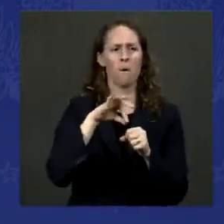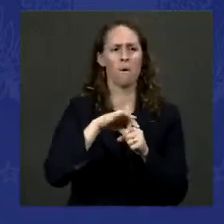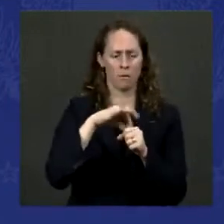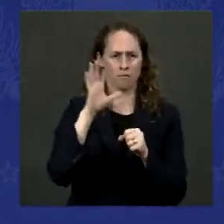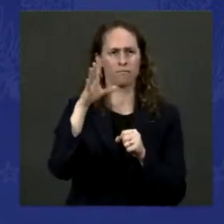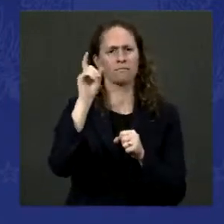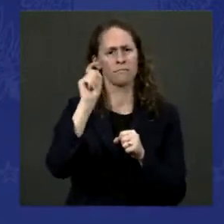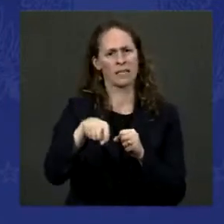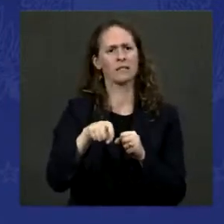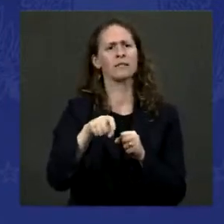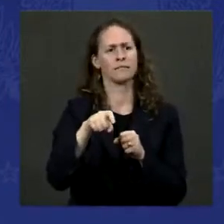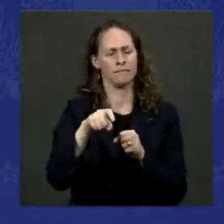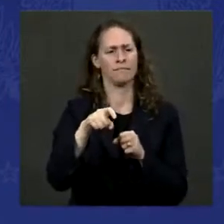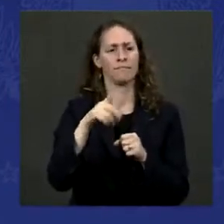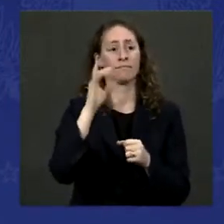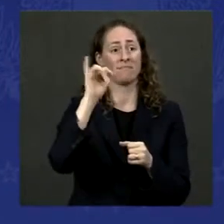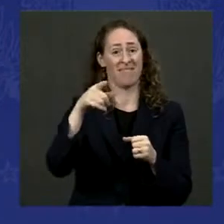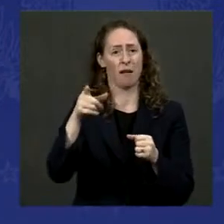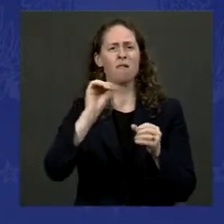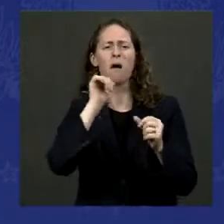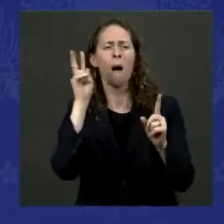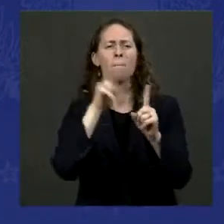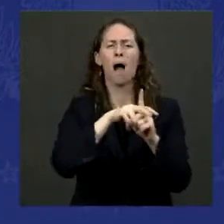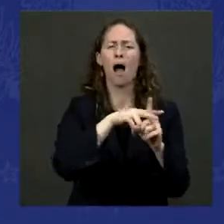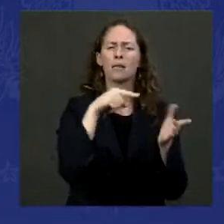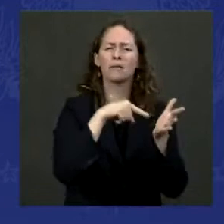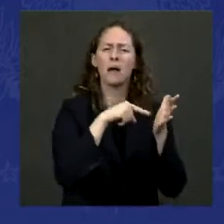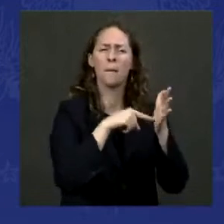do with the debt limit. Could be everything from